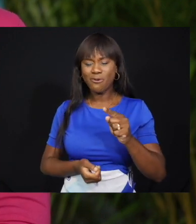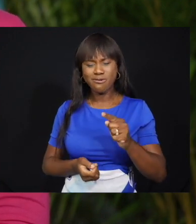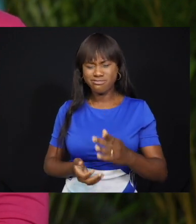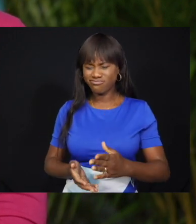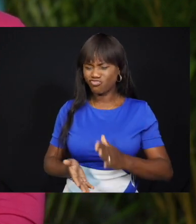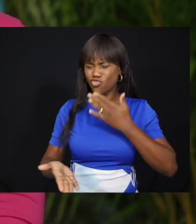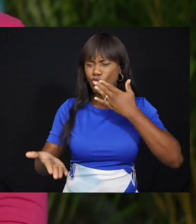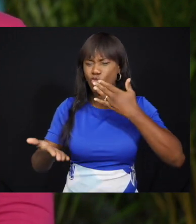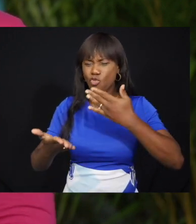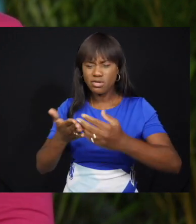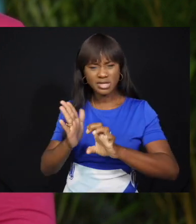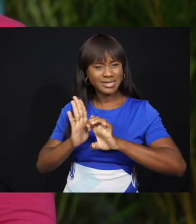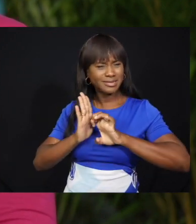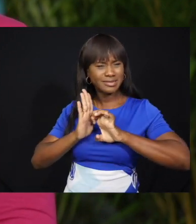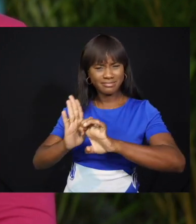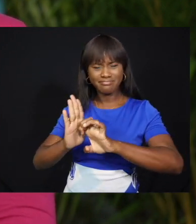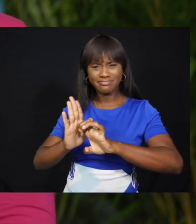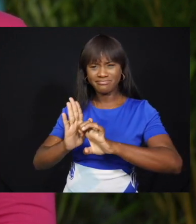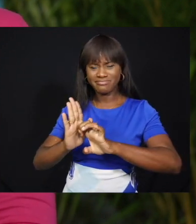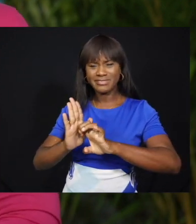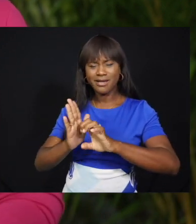a compelling case for